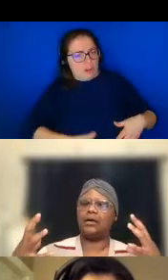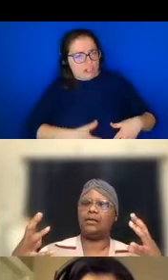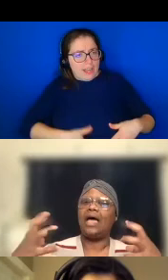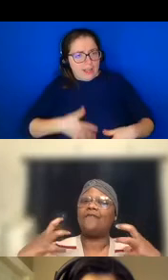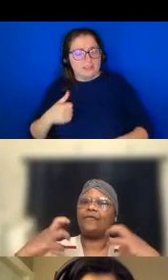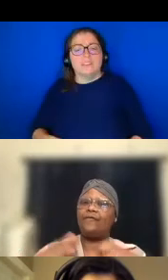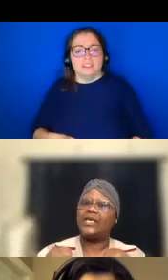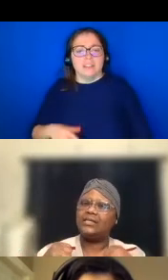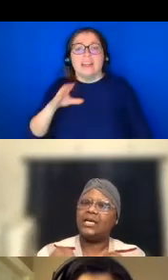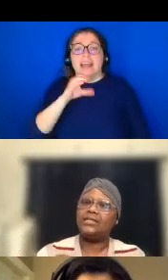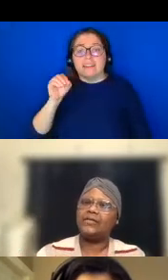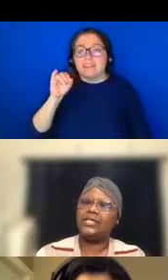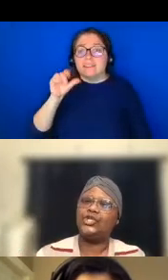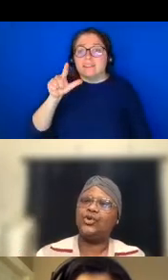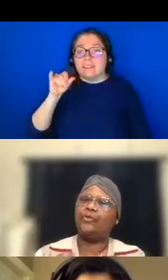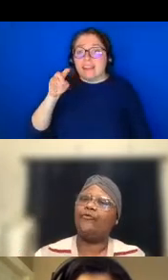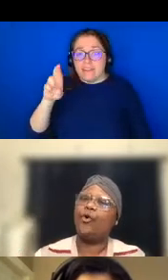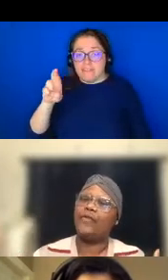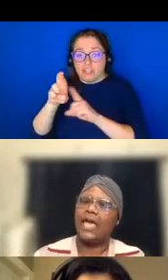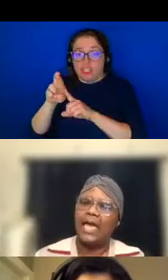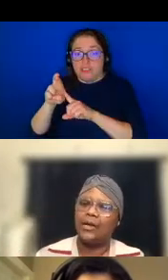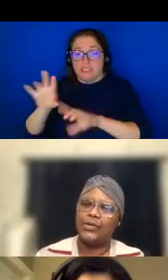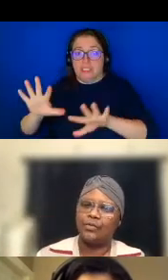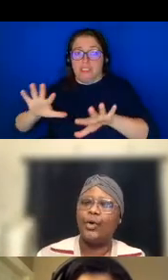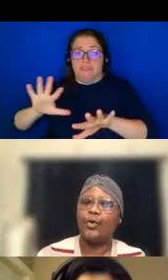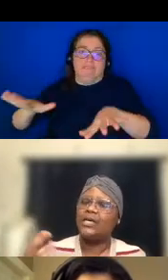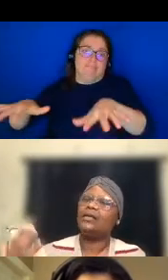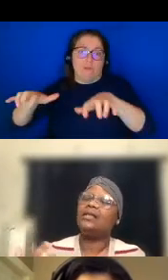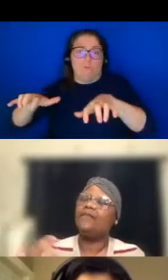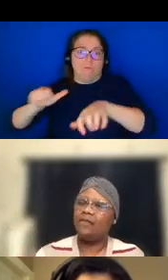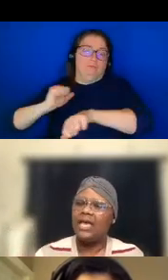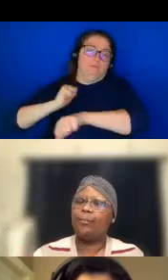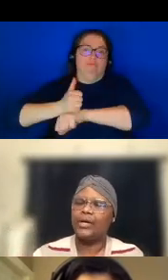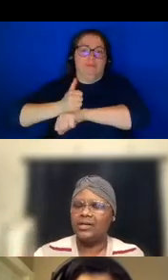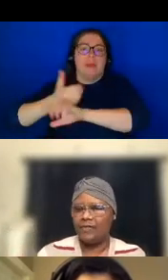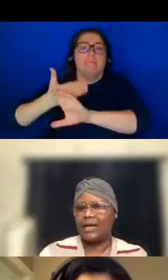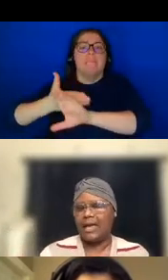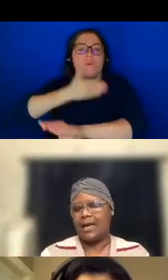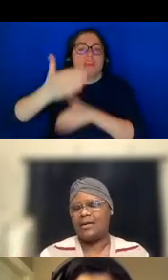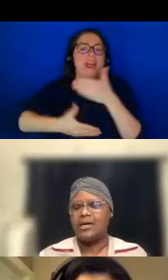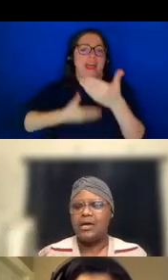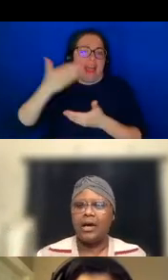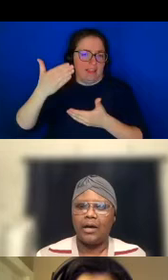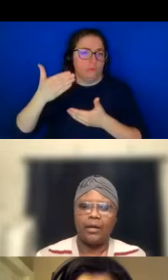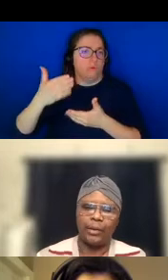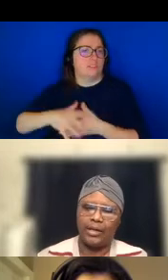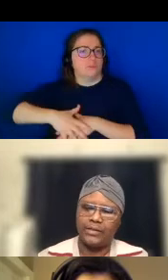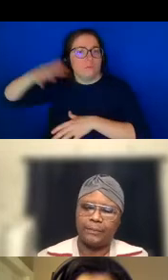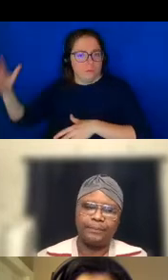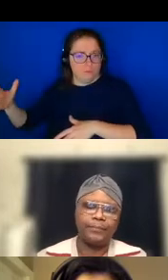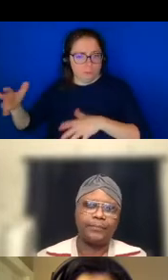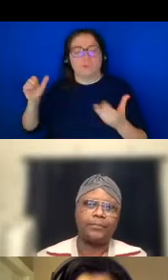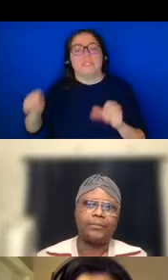the livor fixed into the tissue before the hand was removed, leaving the imprint of that hand in